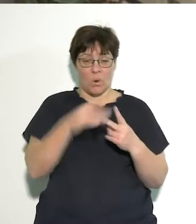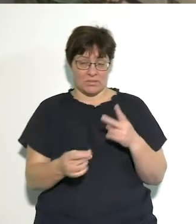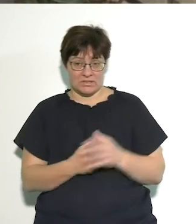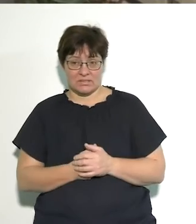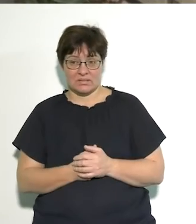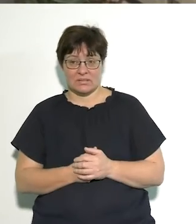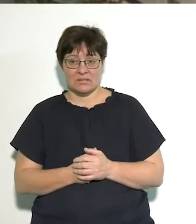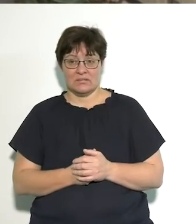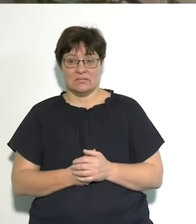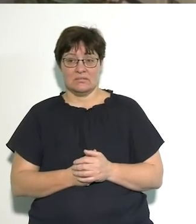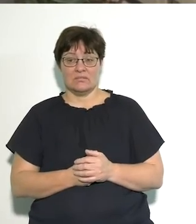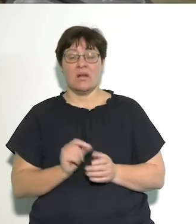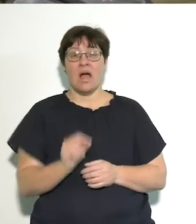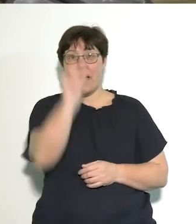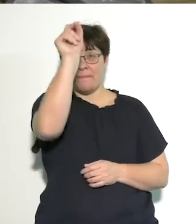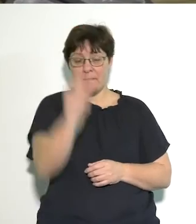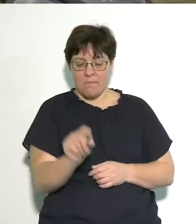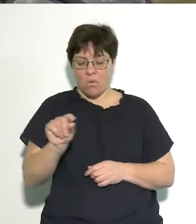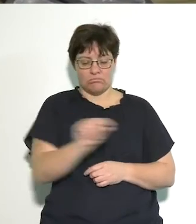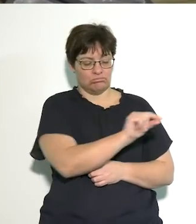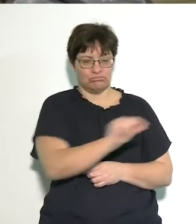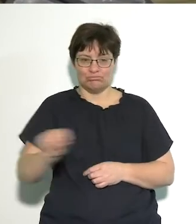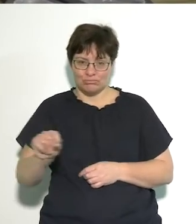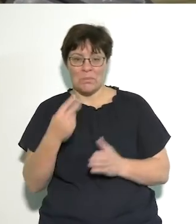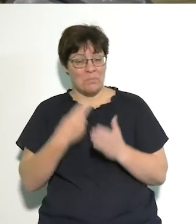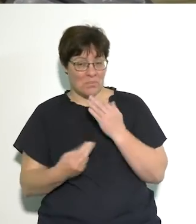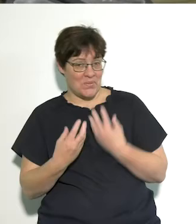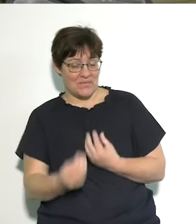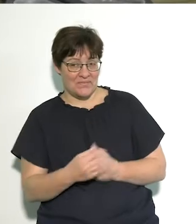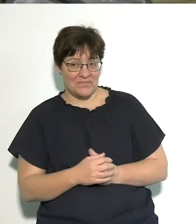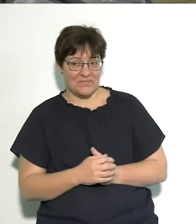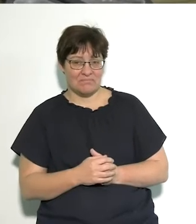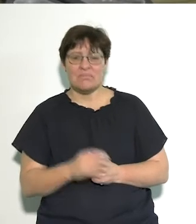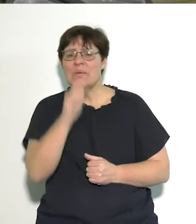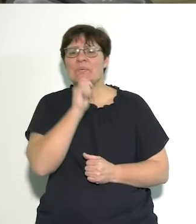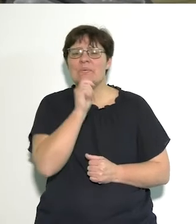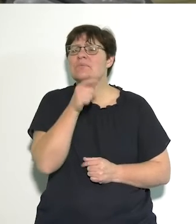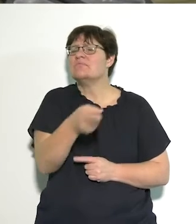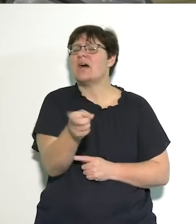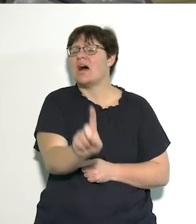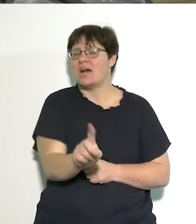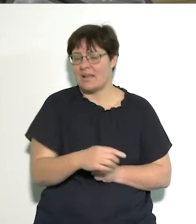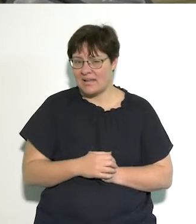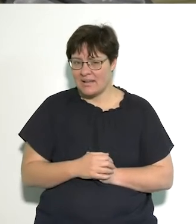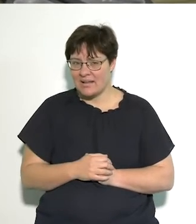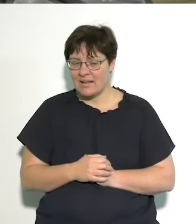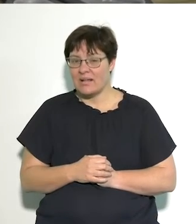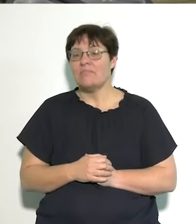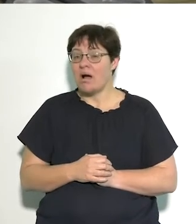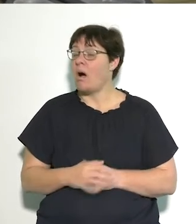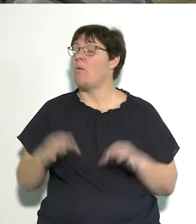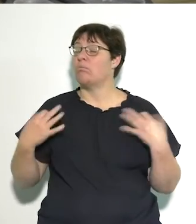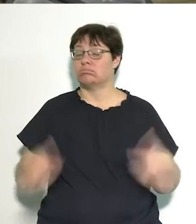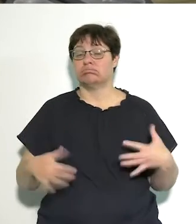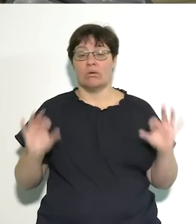options. There's my vertical one over there that I made earlier on. All right, so how do we use these in class?